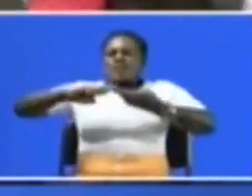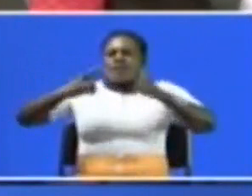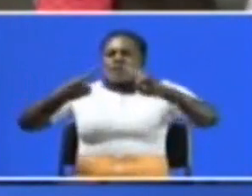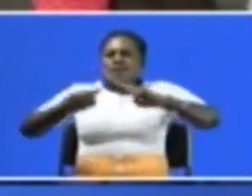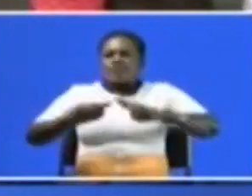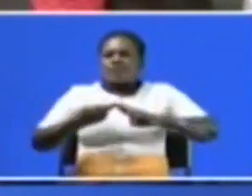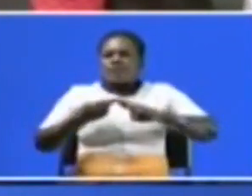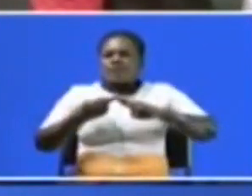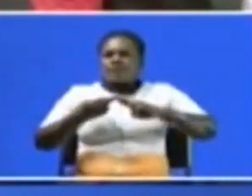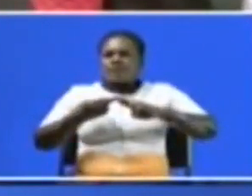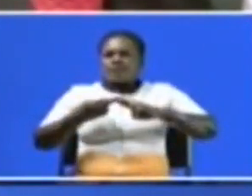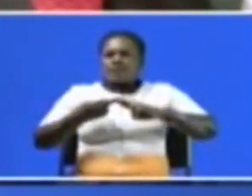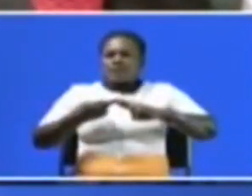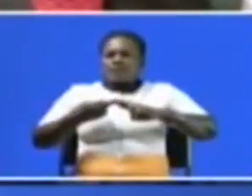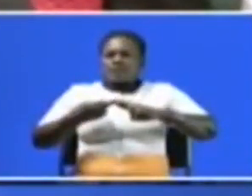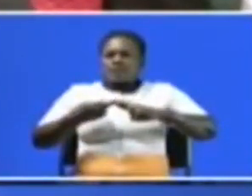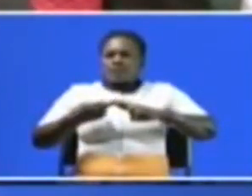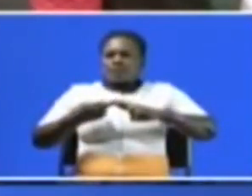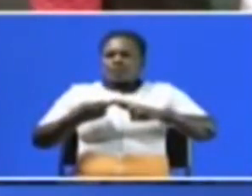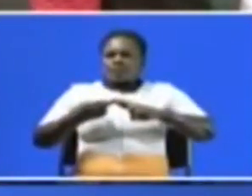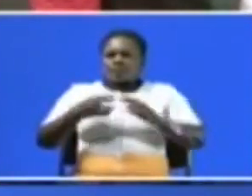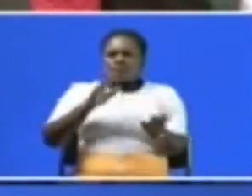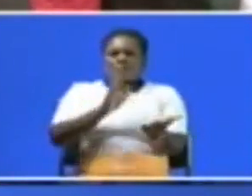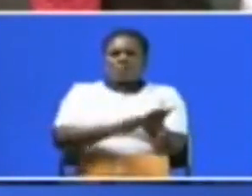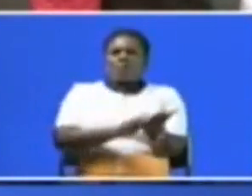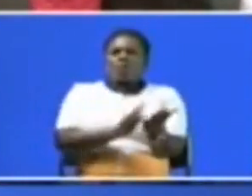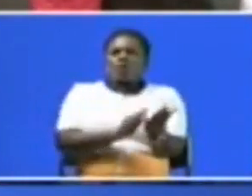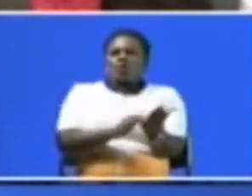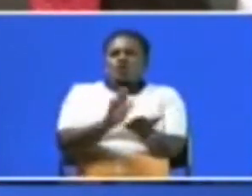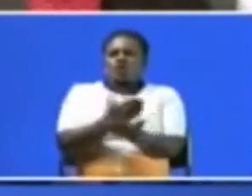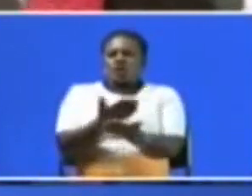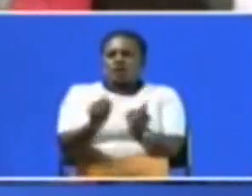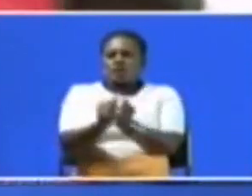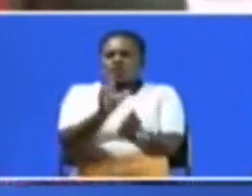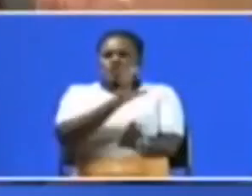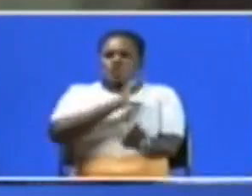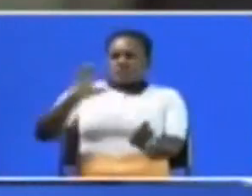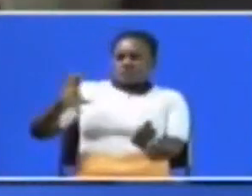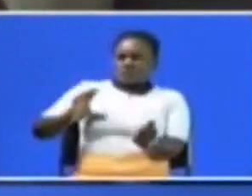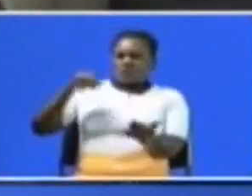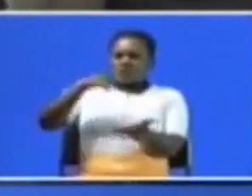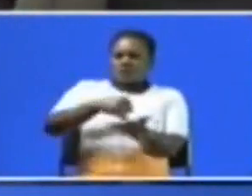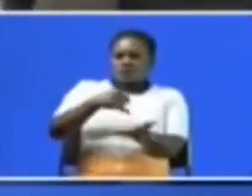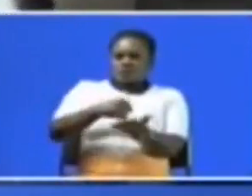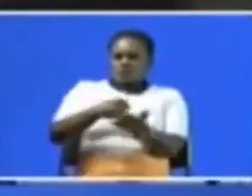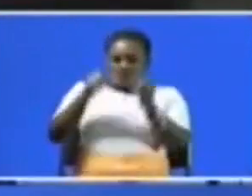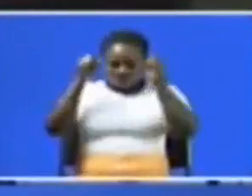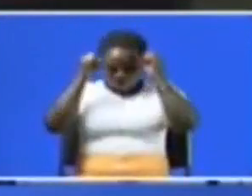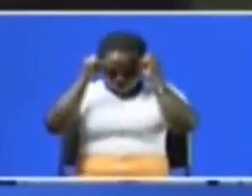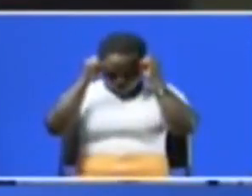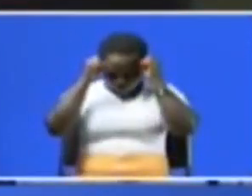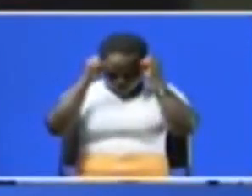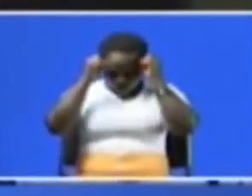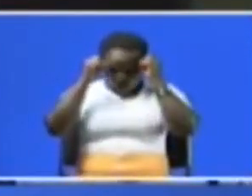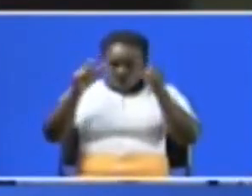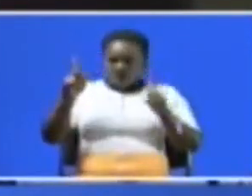related to this proposal be shared with this committee, including the feasibility study. The